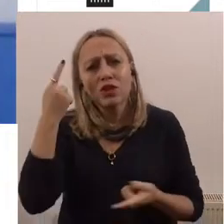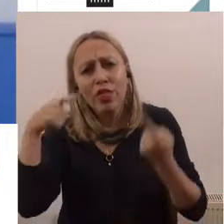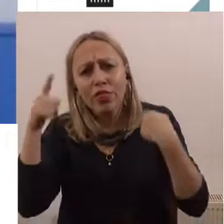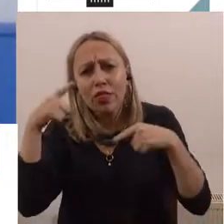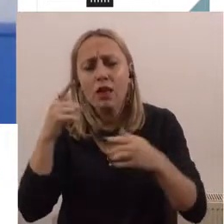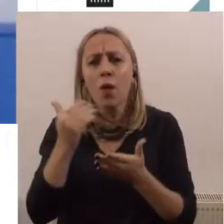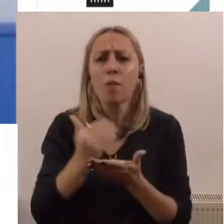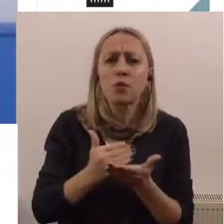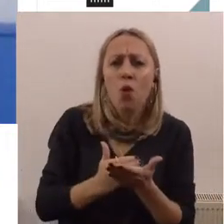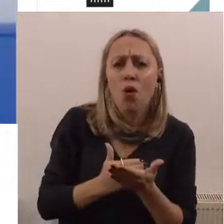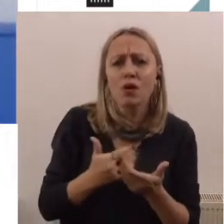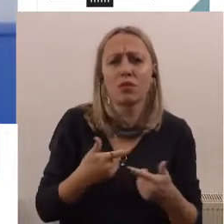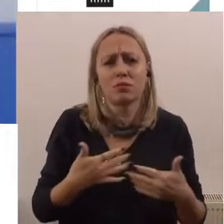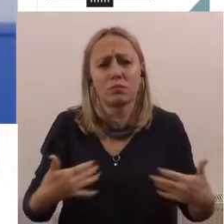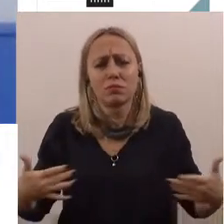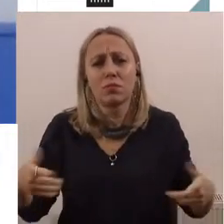ideas,